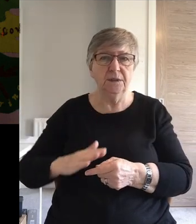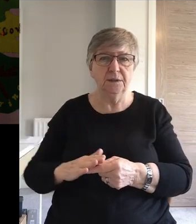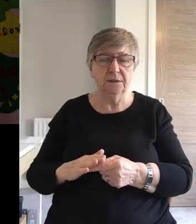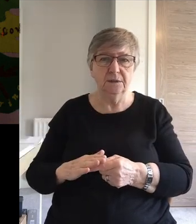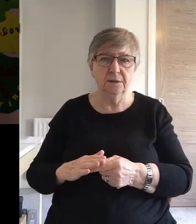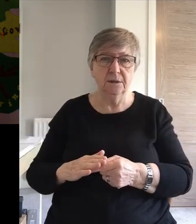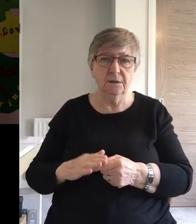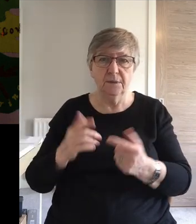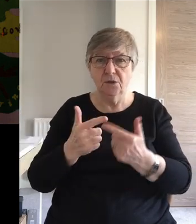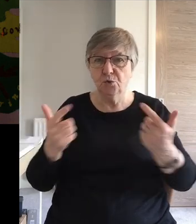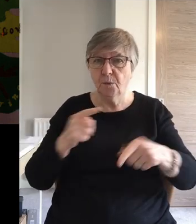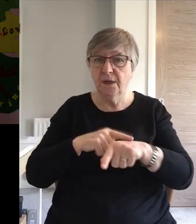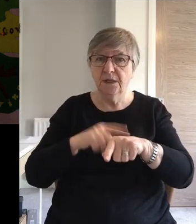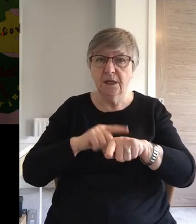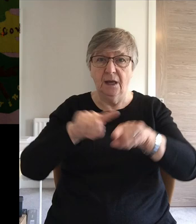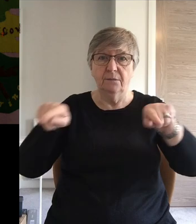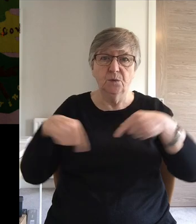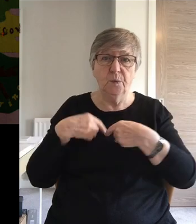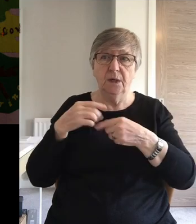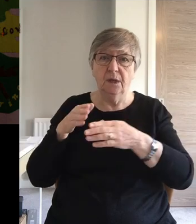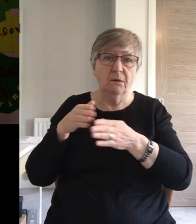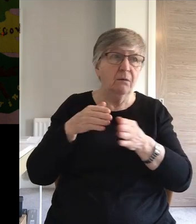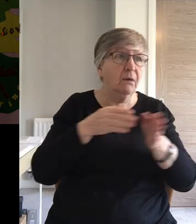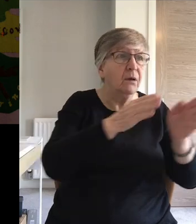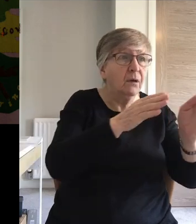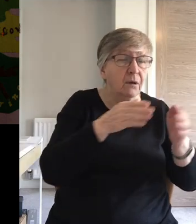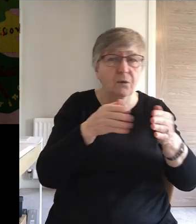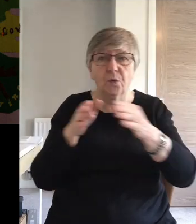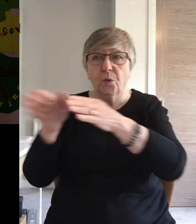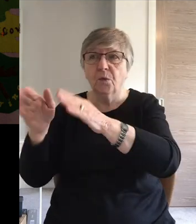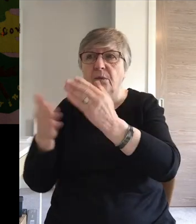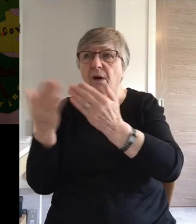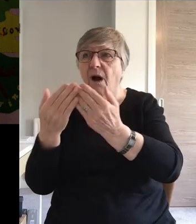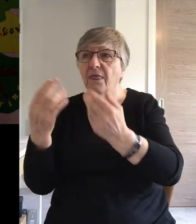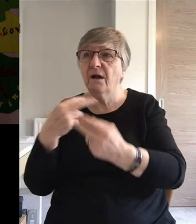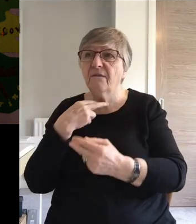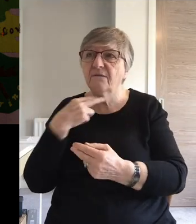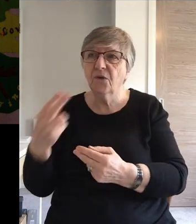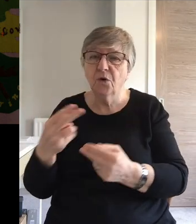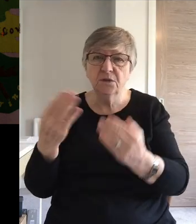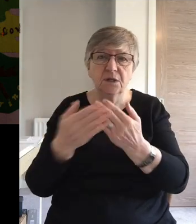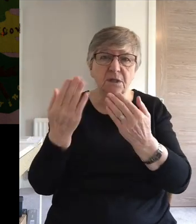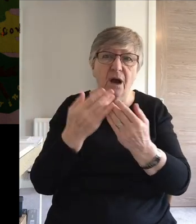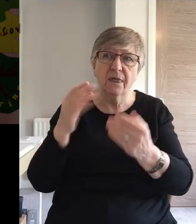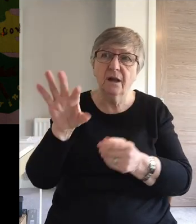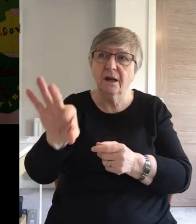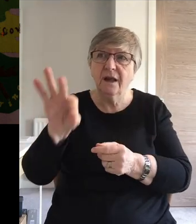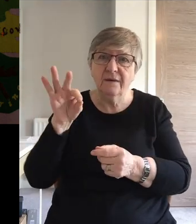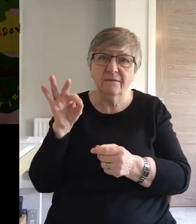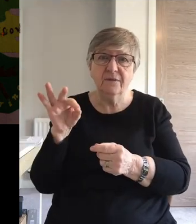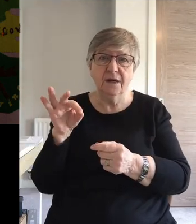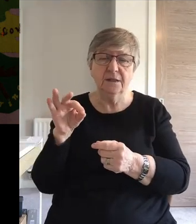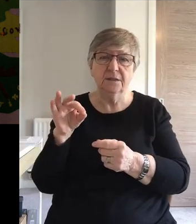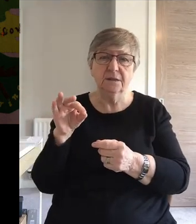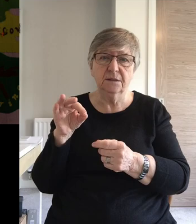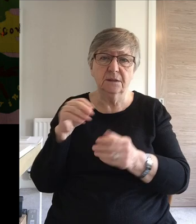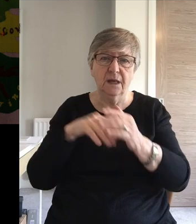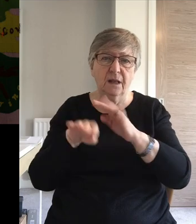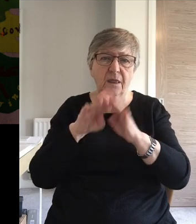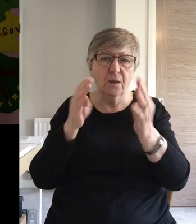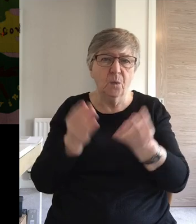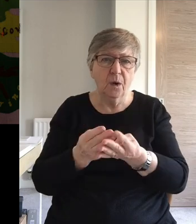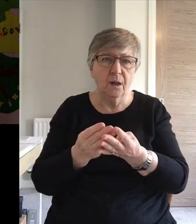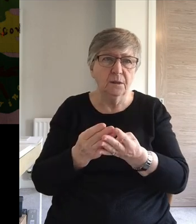And yet, Lord, we so often can be distracted by the many other voices, the many other calls, the many other appeals that there